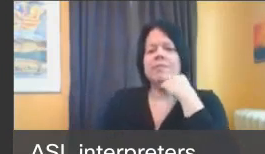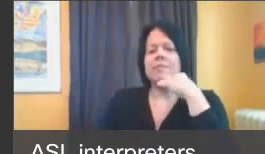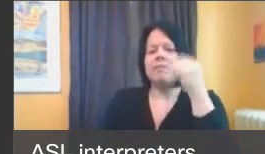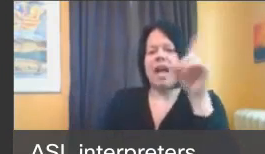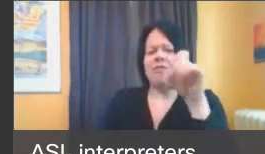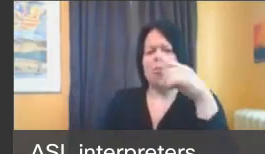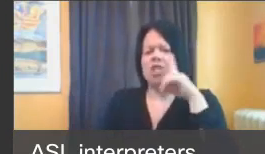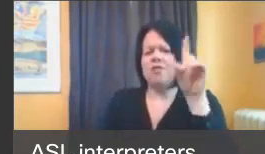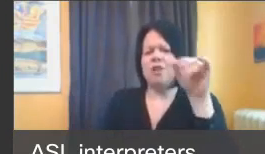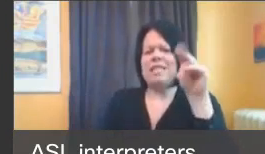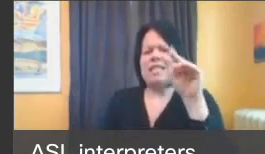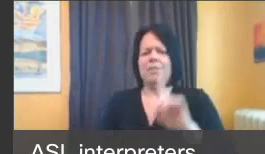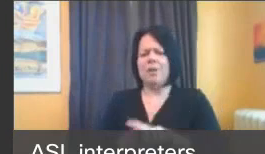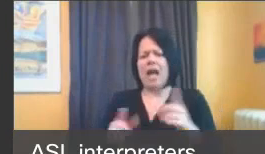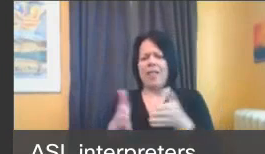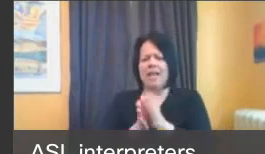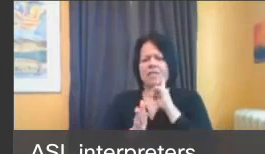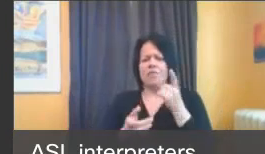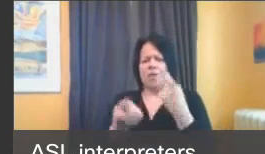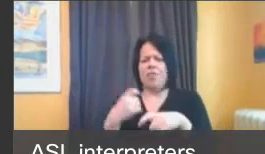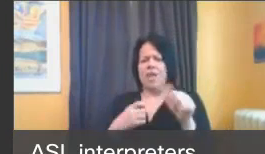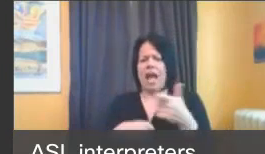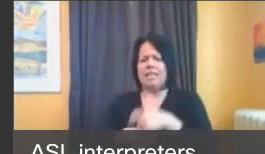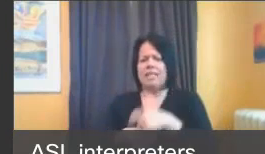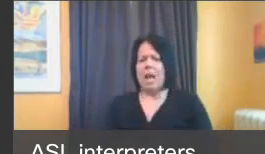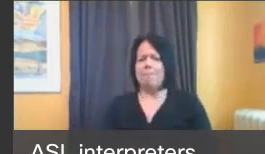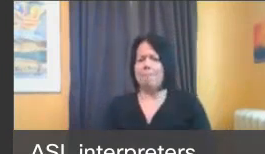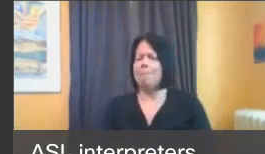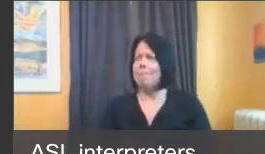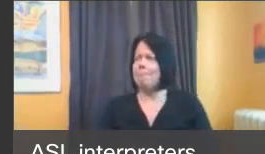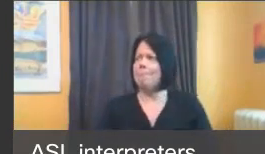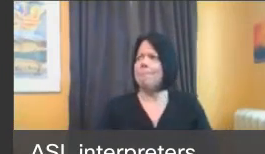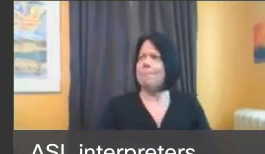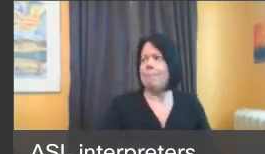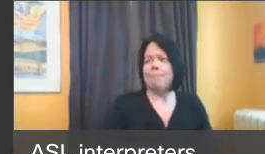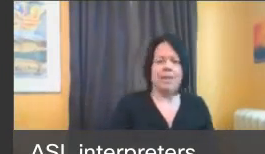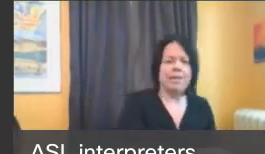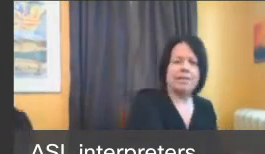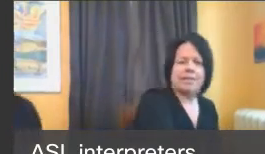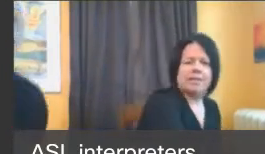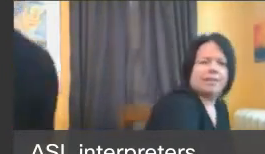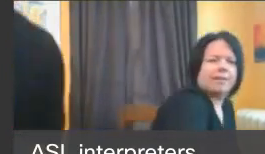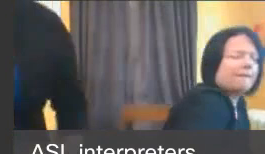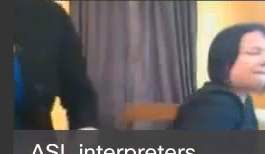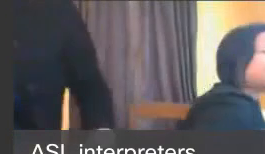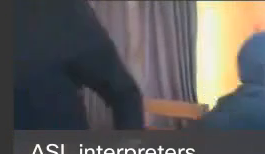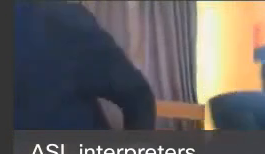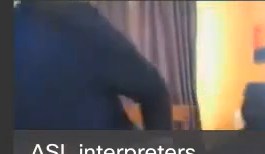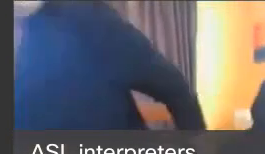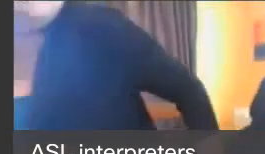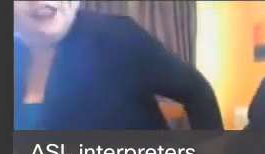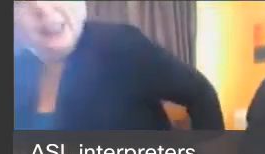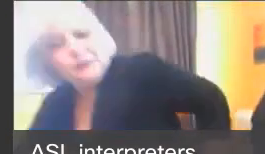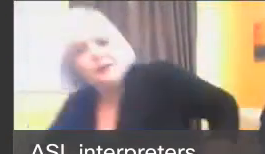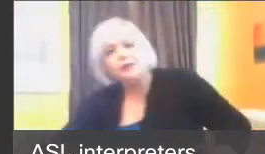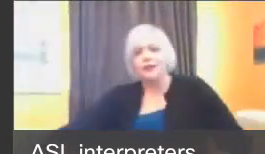I'll wait till my second round. Great, thank you so much. We'll go ahead and move to committee member Michael Morley. Mr. Morley, please